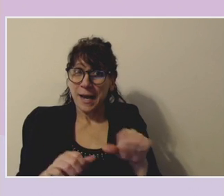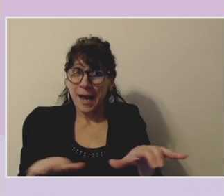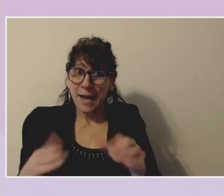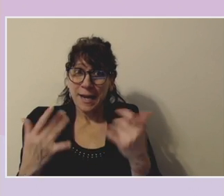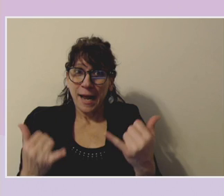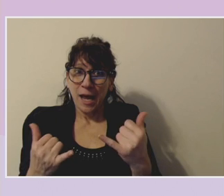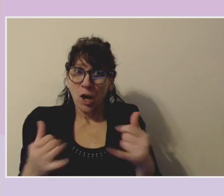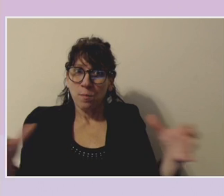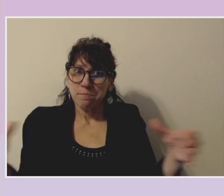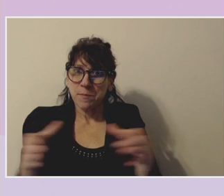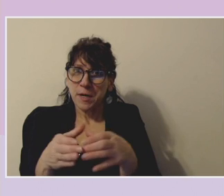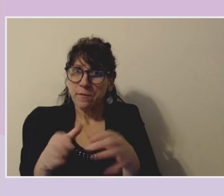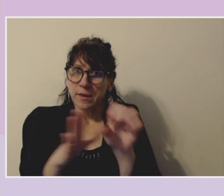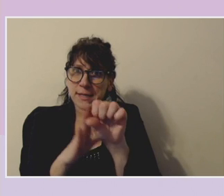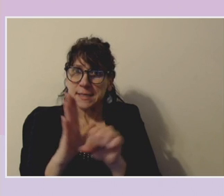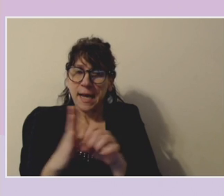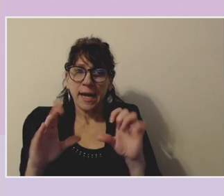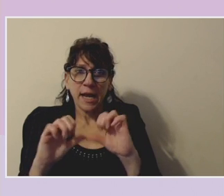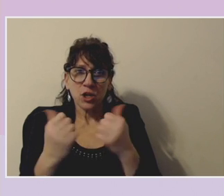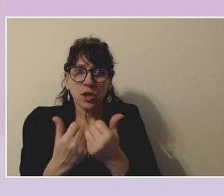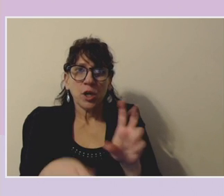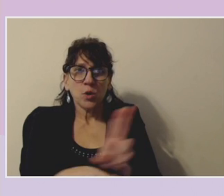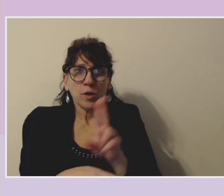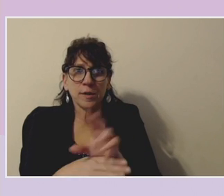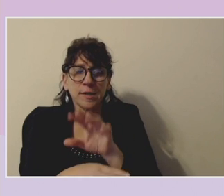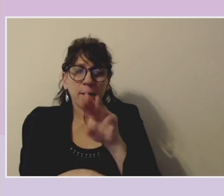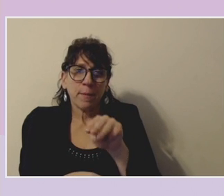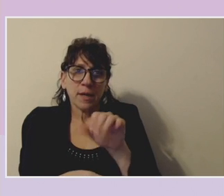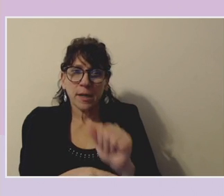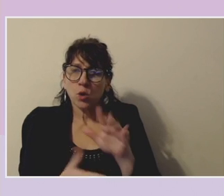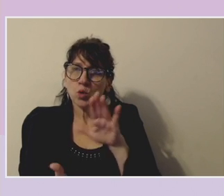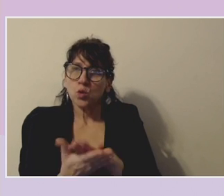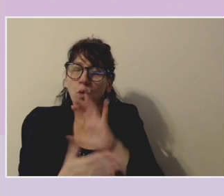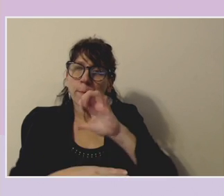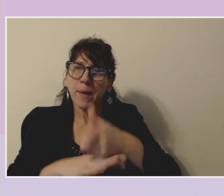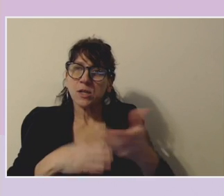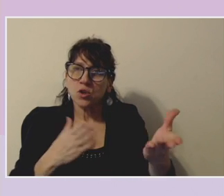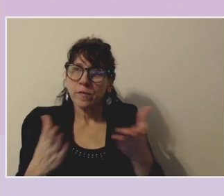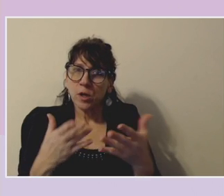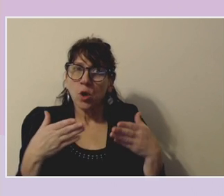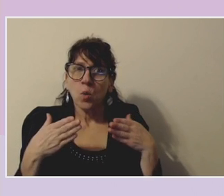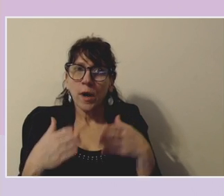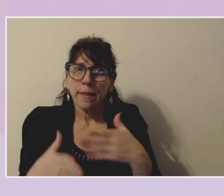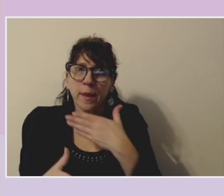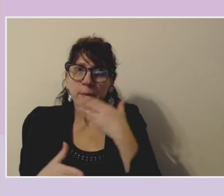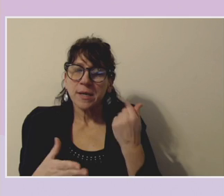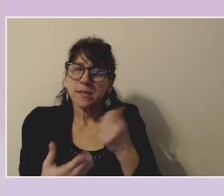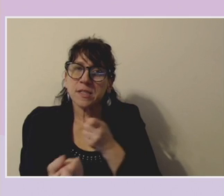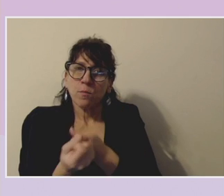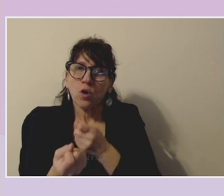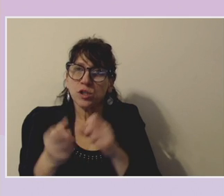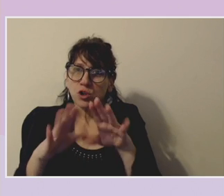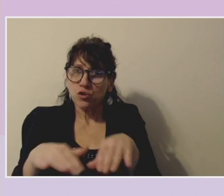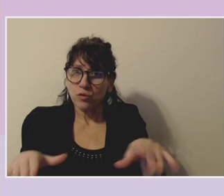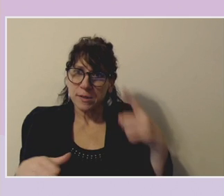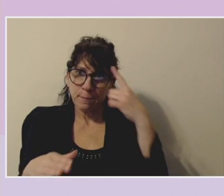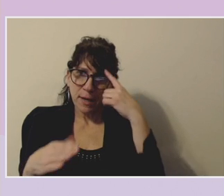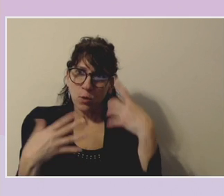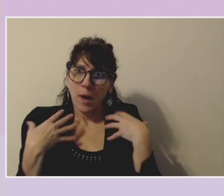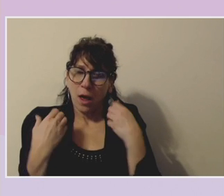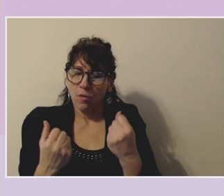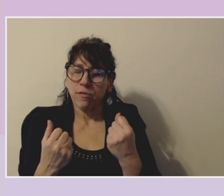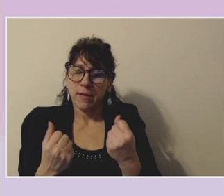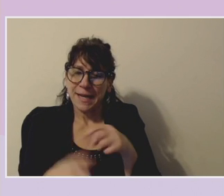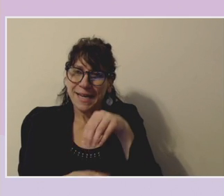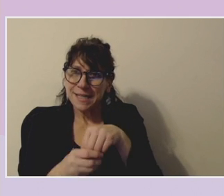your state agencies to utilize Medicaid school-based services in the way that best supports children's mental health in schools.